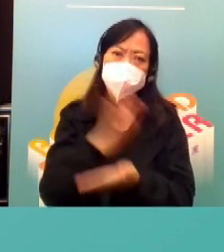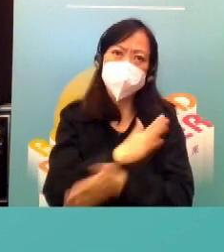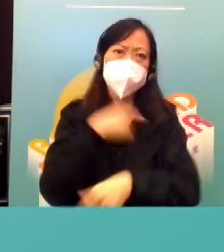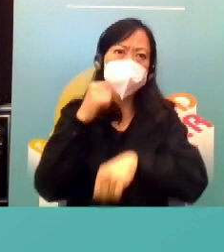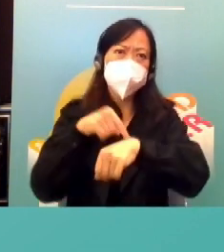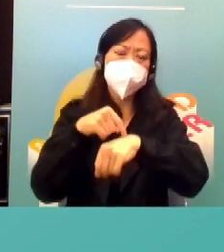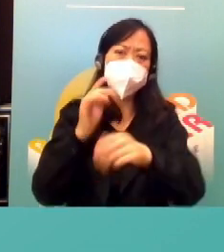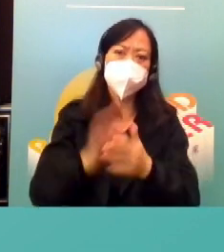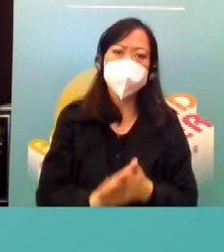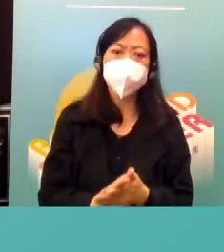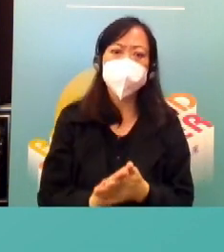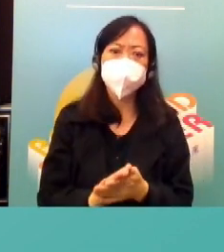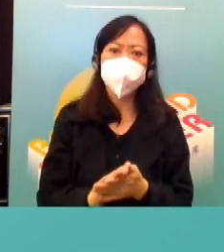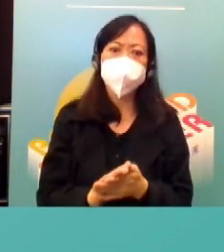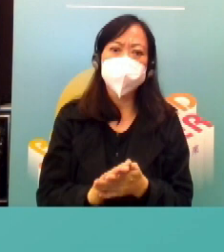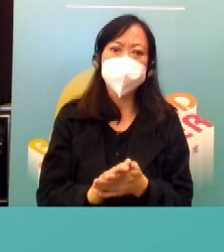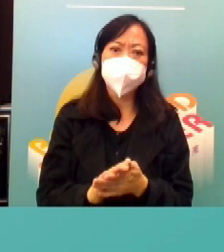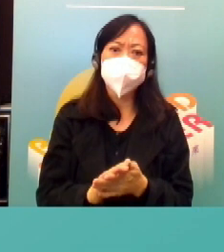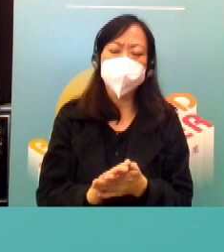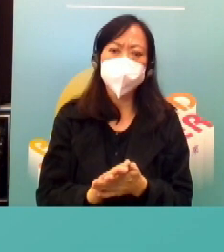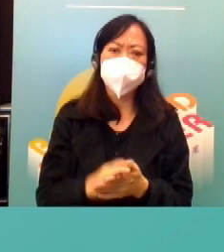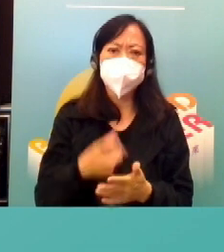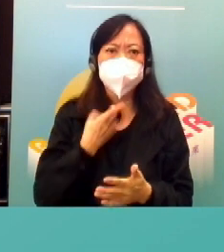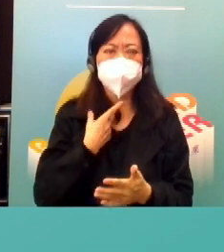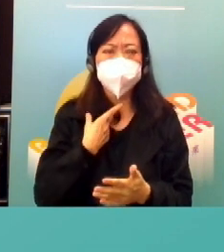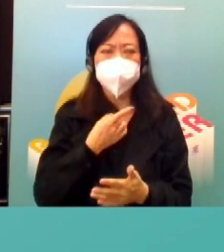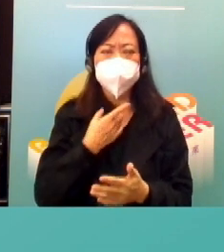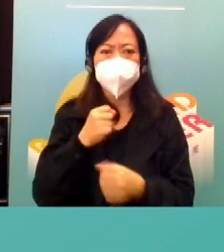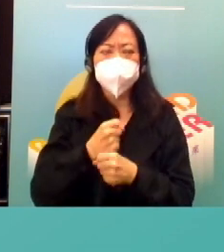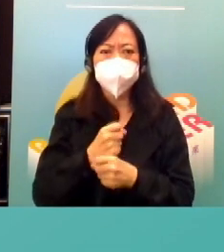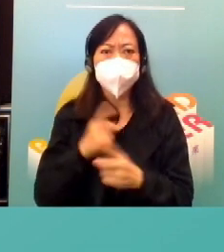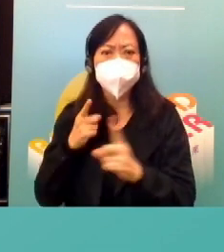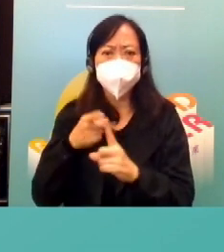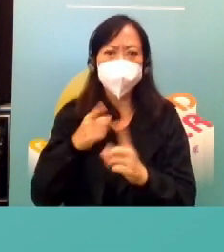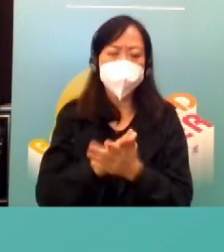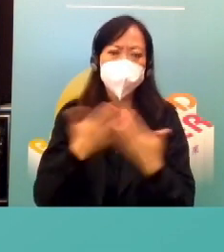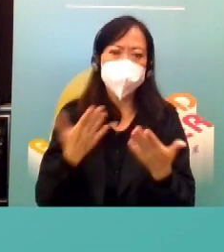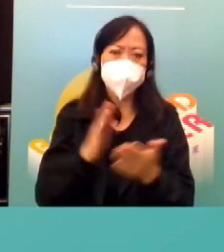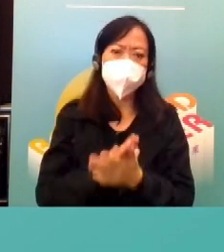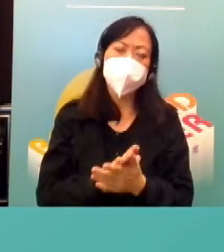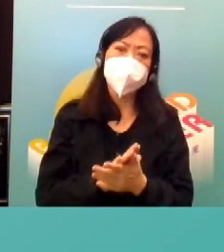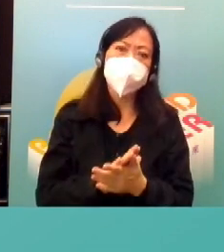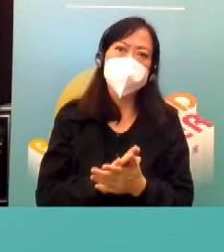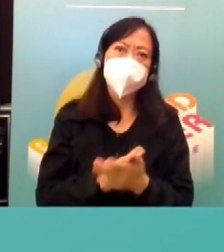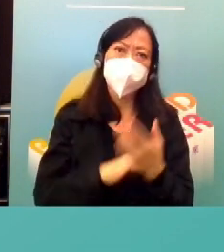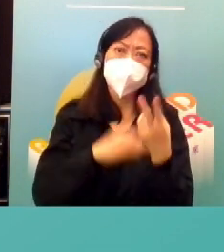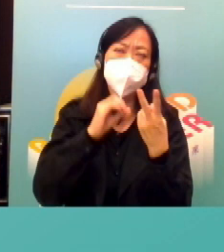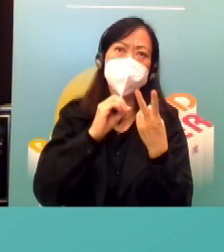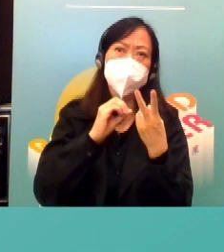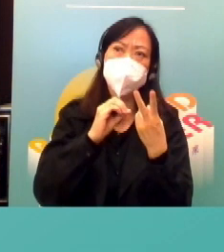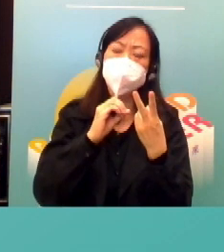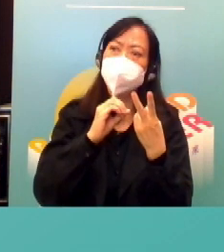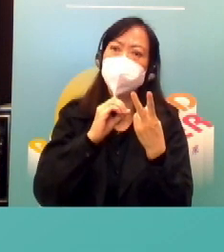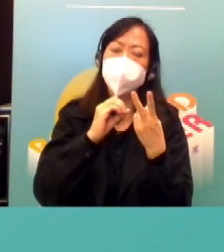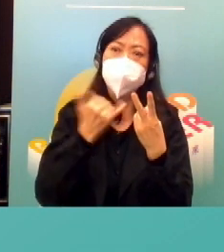by now, we are still only achieving about 12% of the 2065 goal. And so you notice that we have a long way